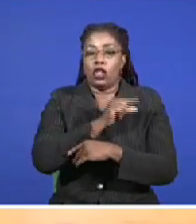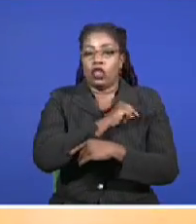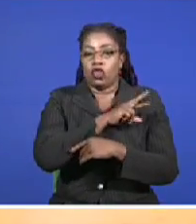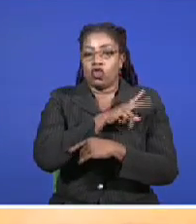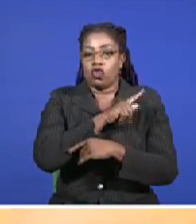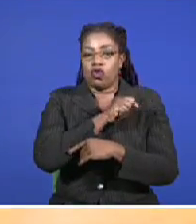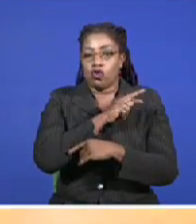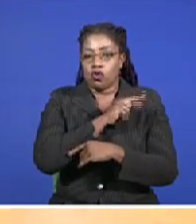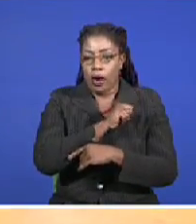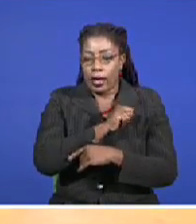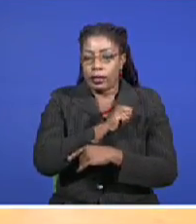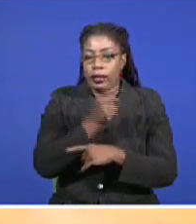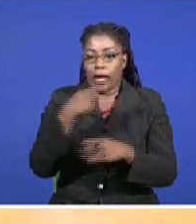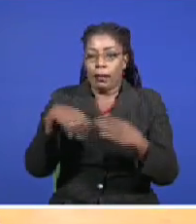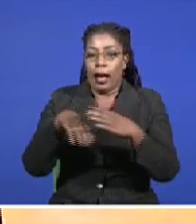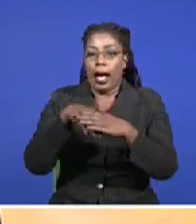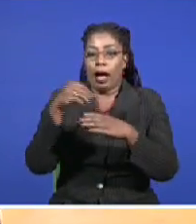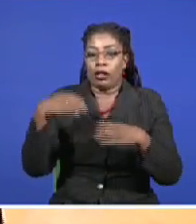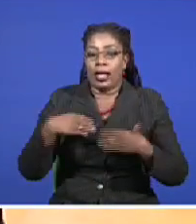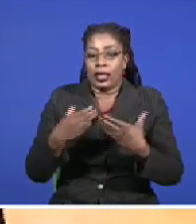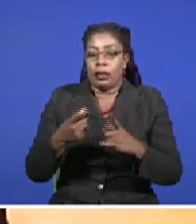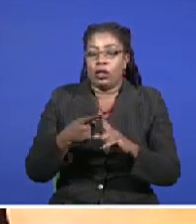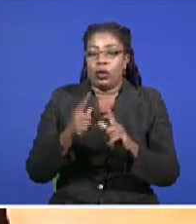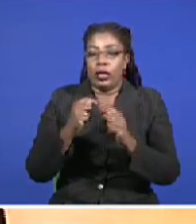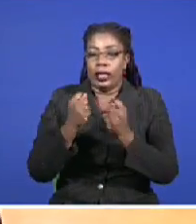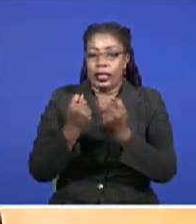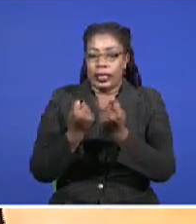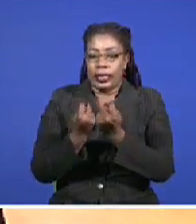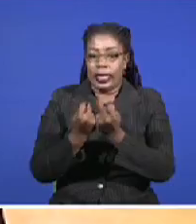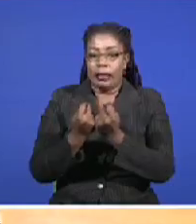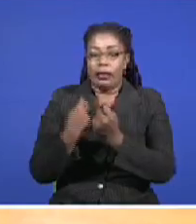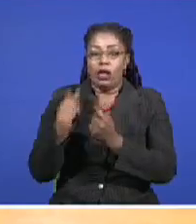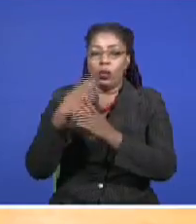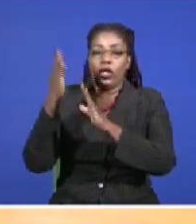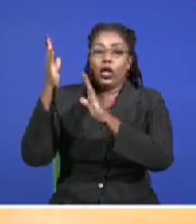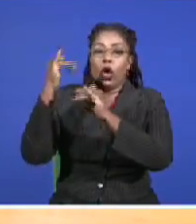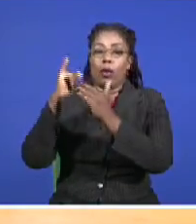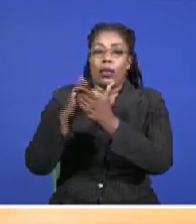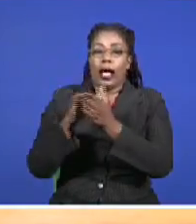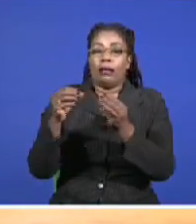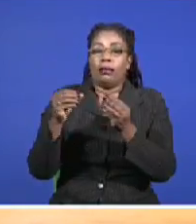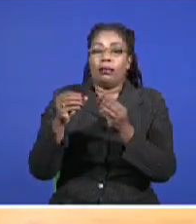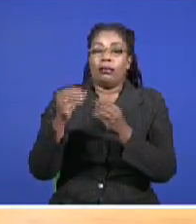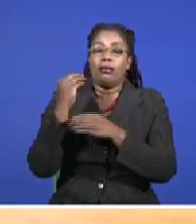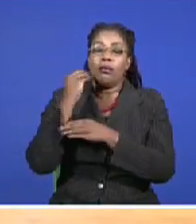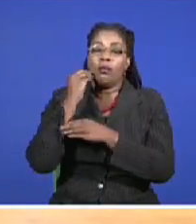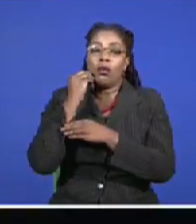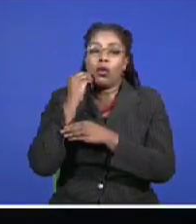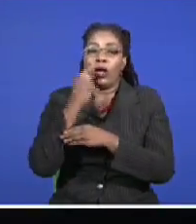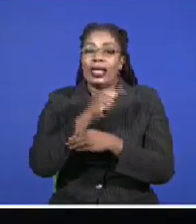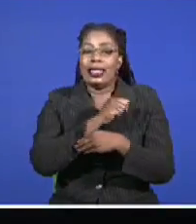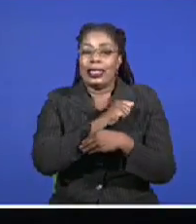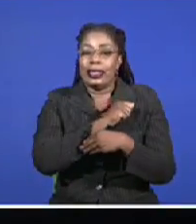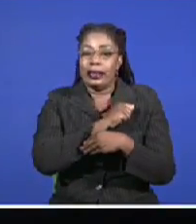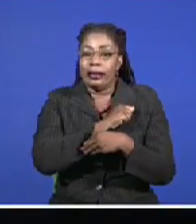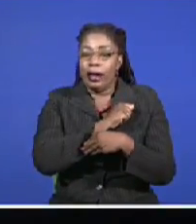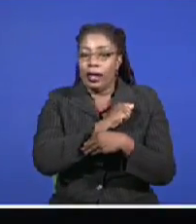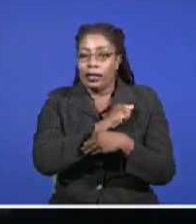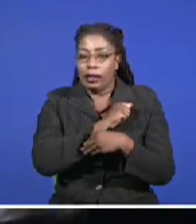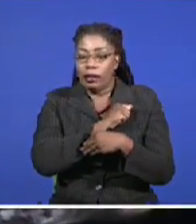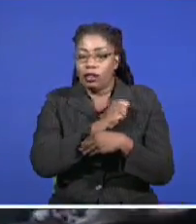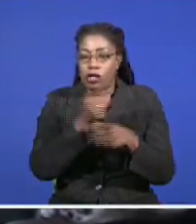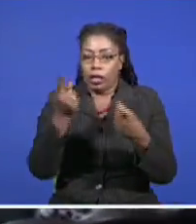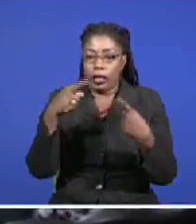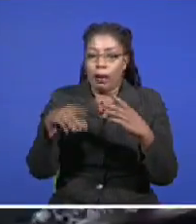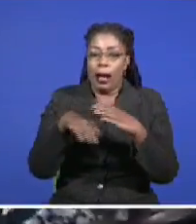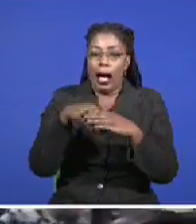out and commit to the team. We're hoping that Waltia, you know, she is home. We're hoping that she